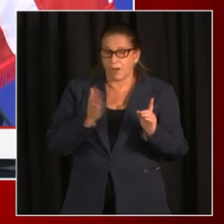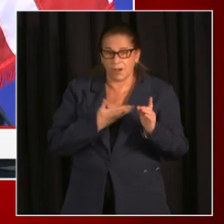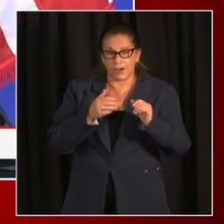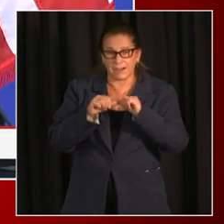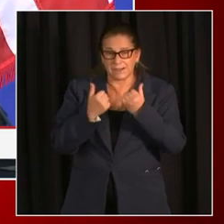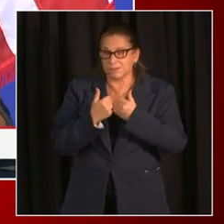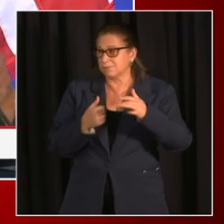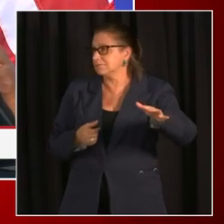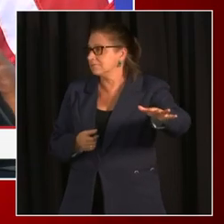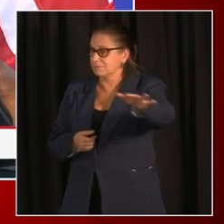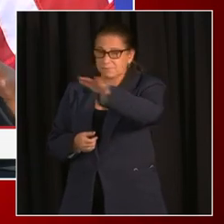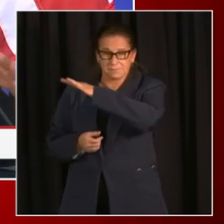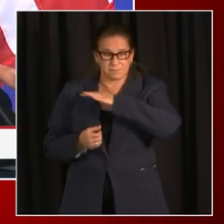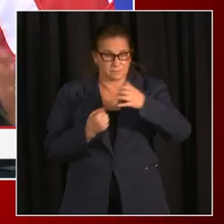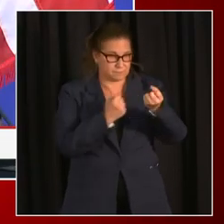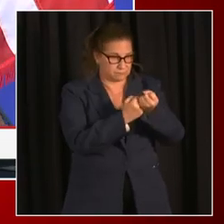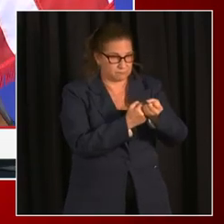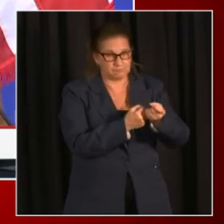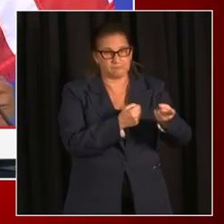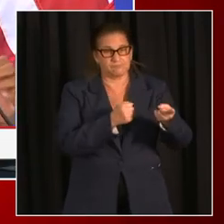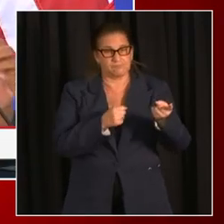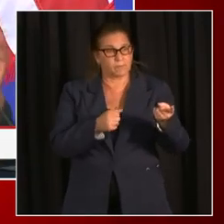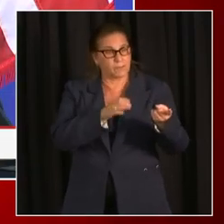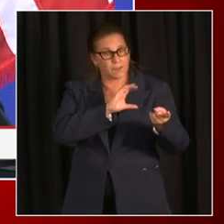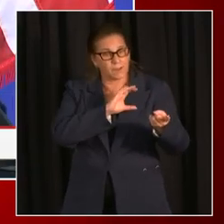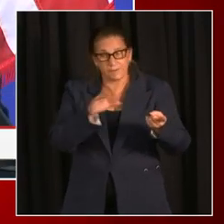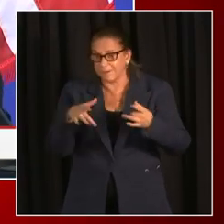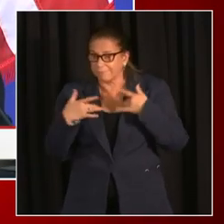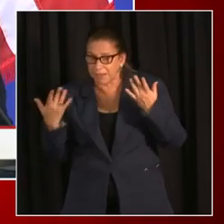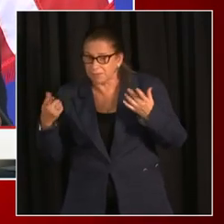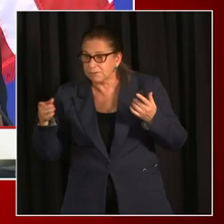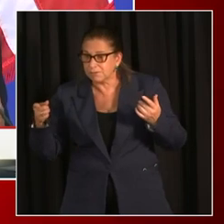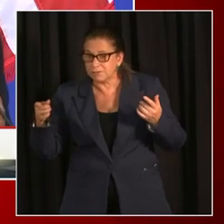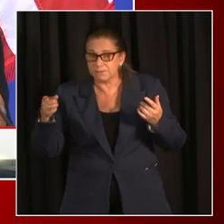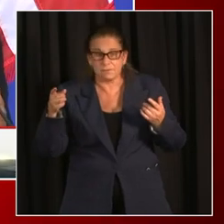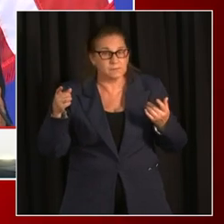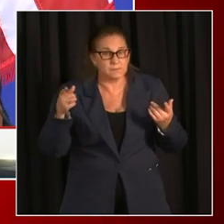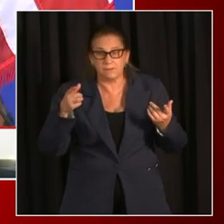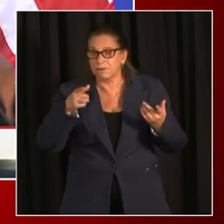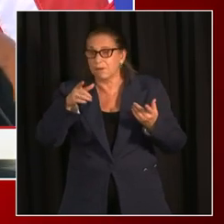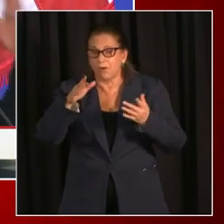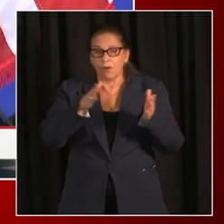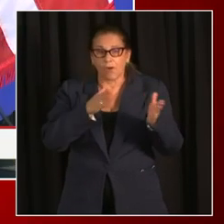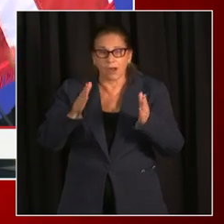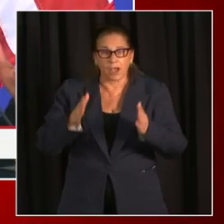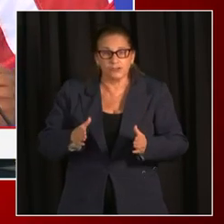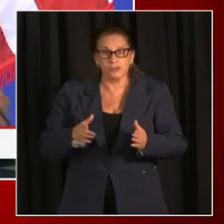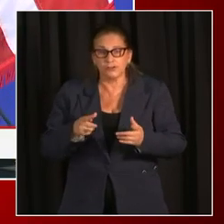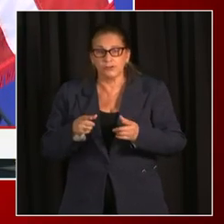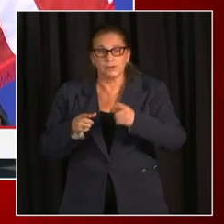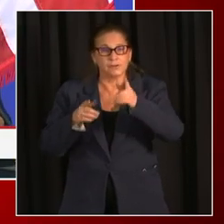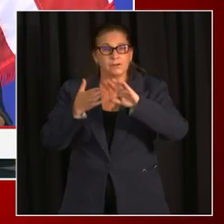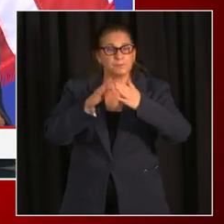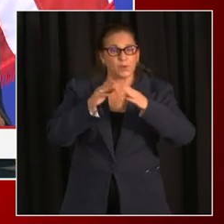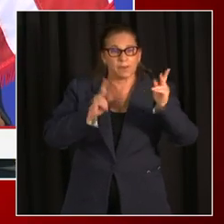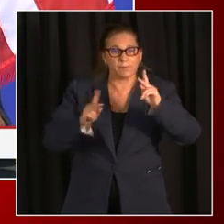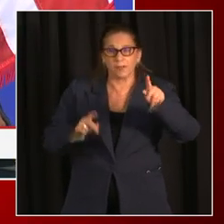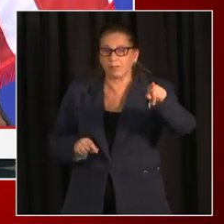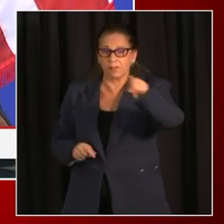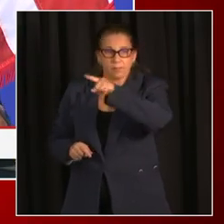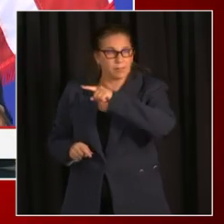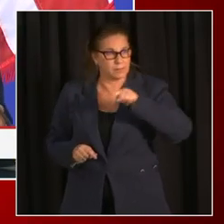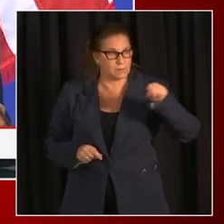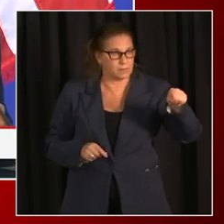can be involved in trying to find out about them, reach out to organizers, reach out to the community people before